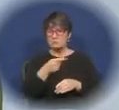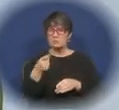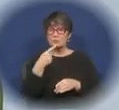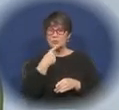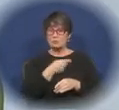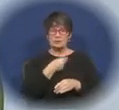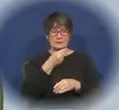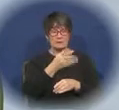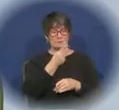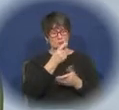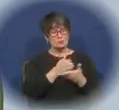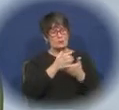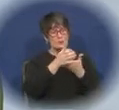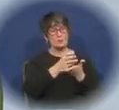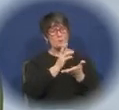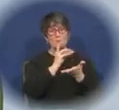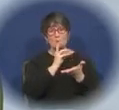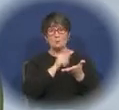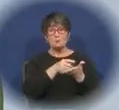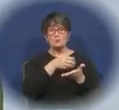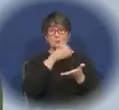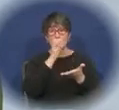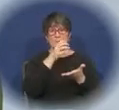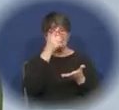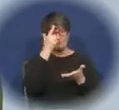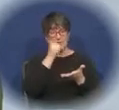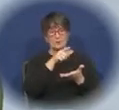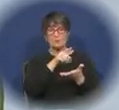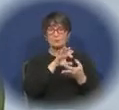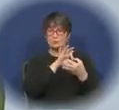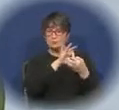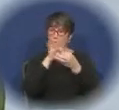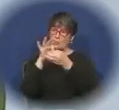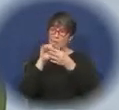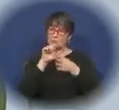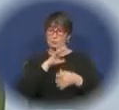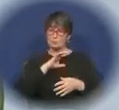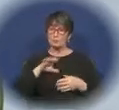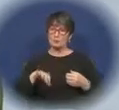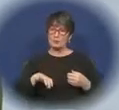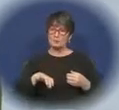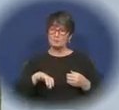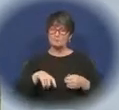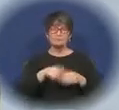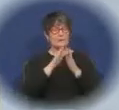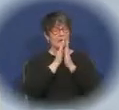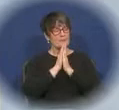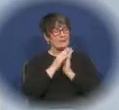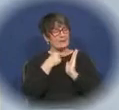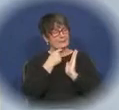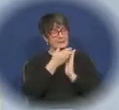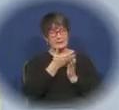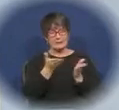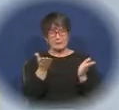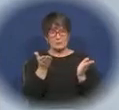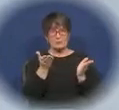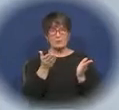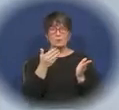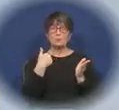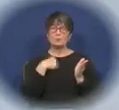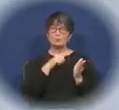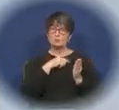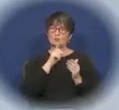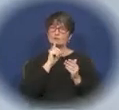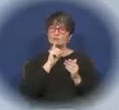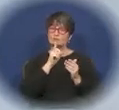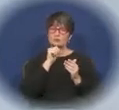gives you a cup of water to drink because you belong to Christ, amen, I say to you, will